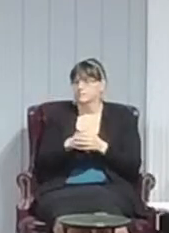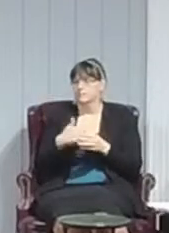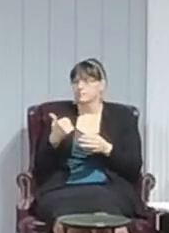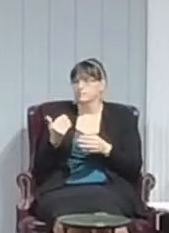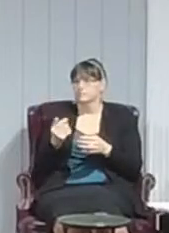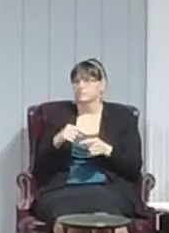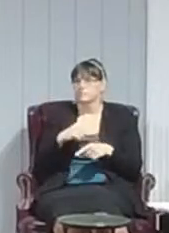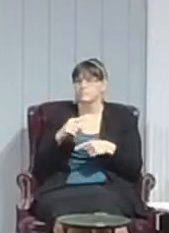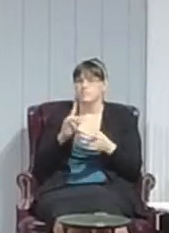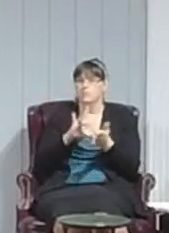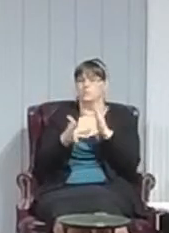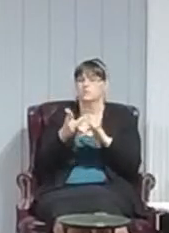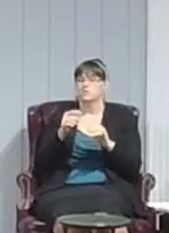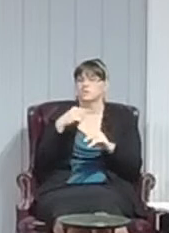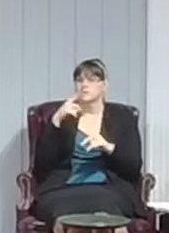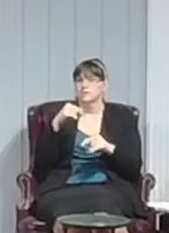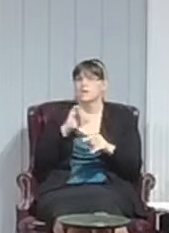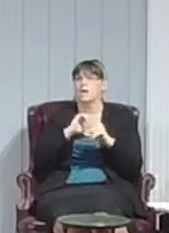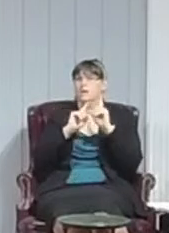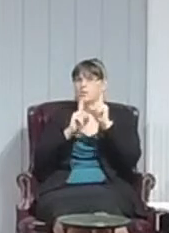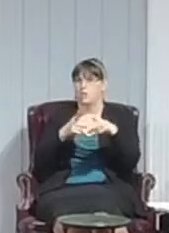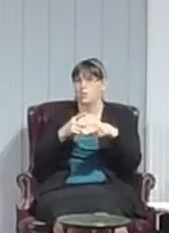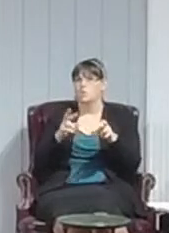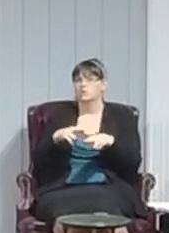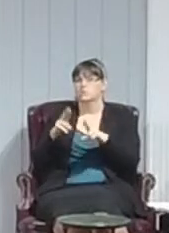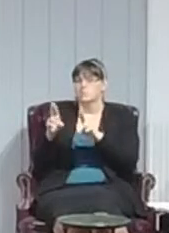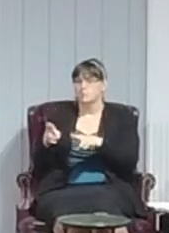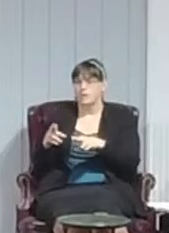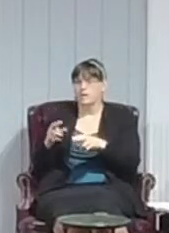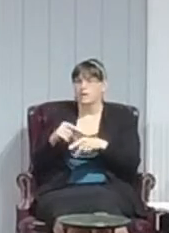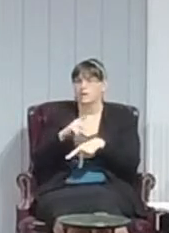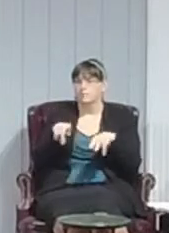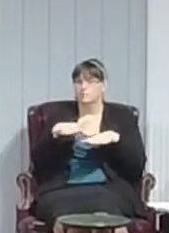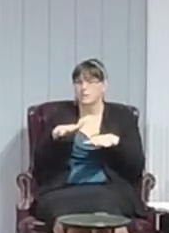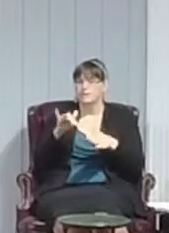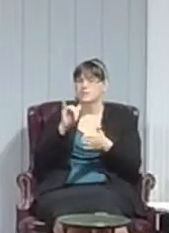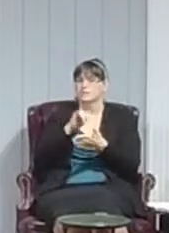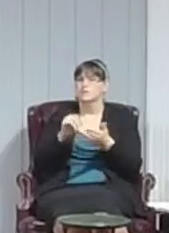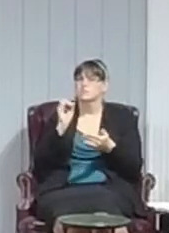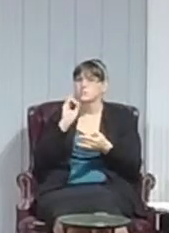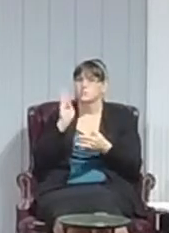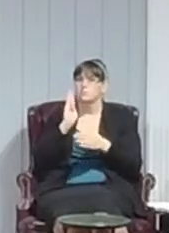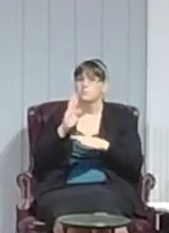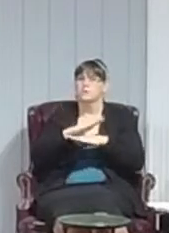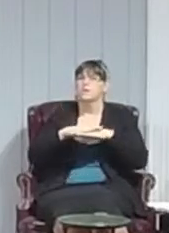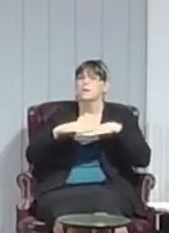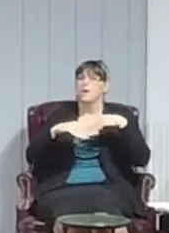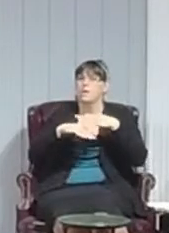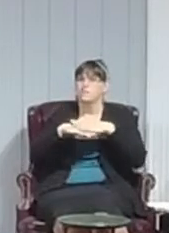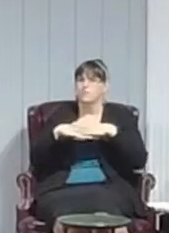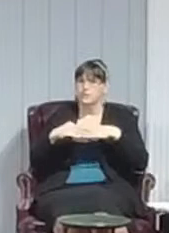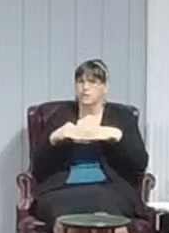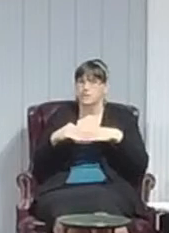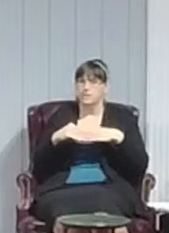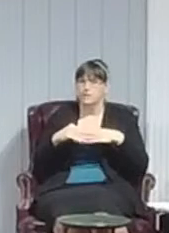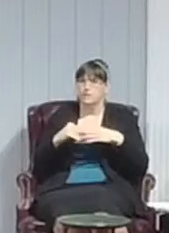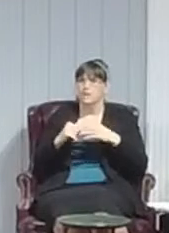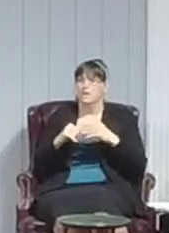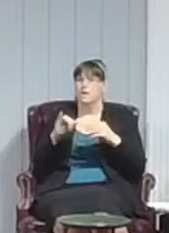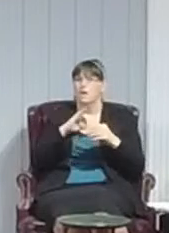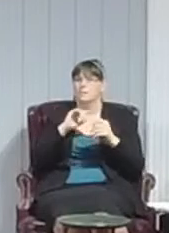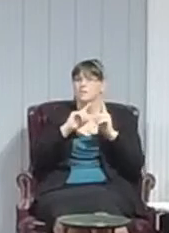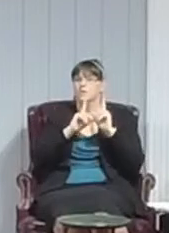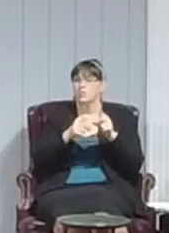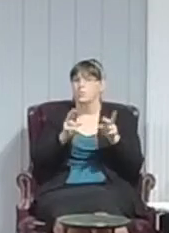Here's the thing. When Jesus said, "I go to prepare a place for you," there should be something comforting about that. "I'm going to go prepare